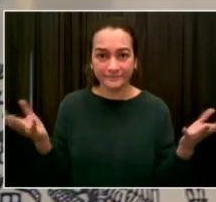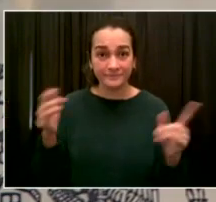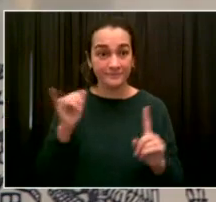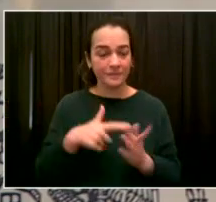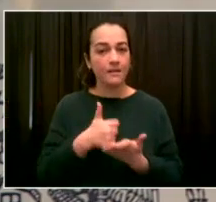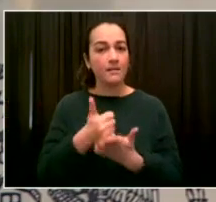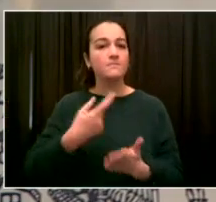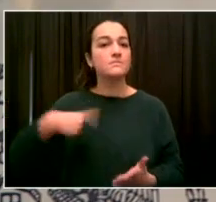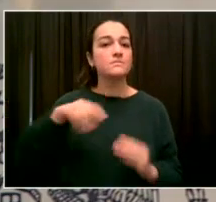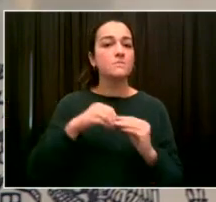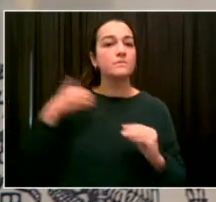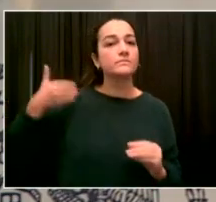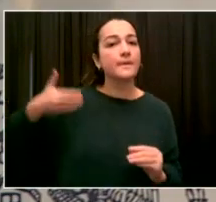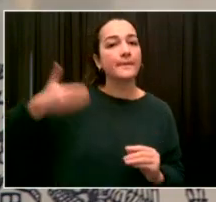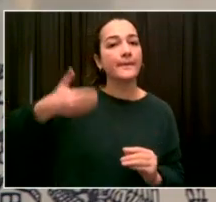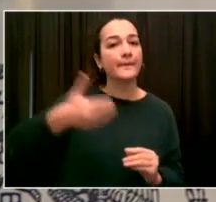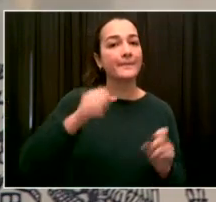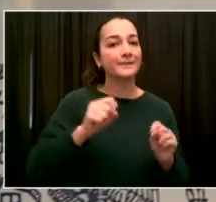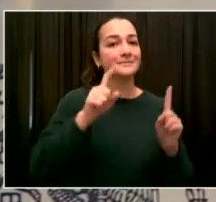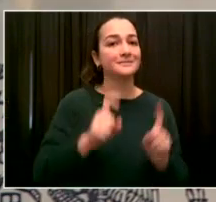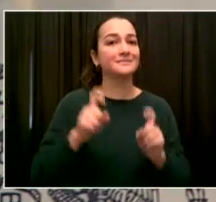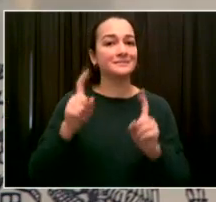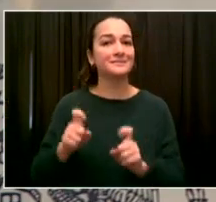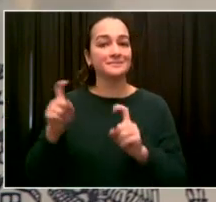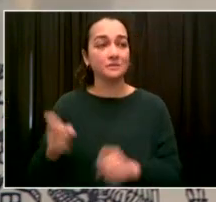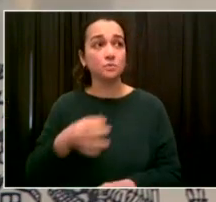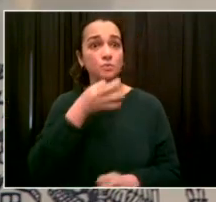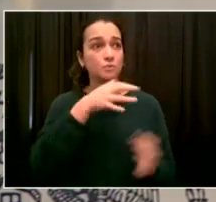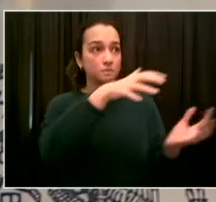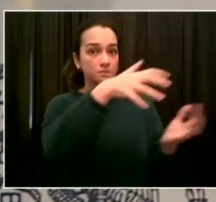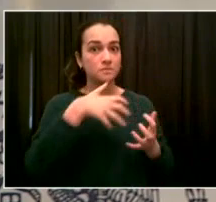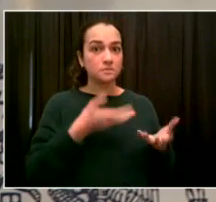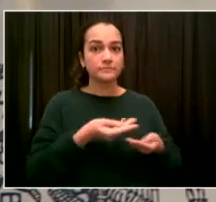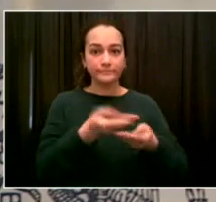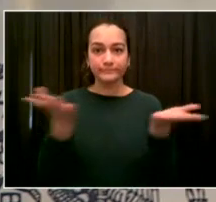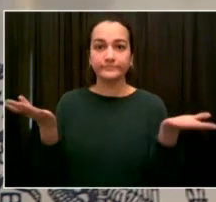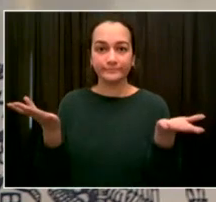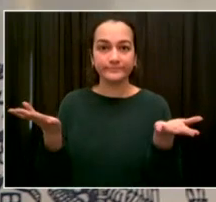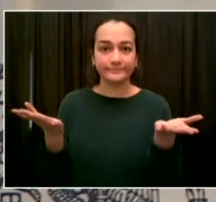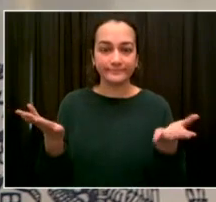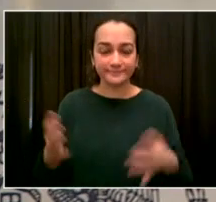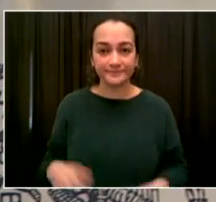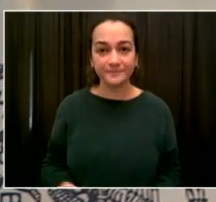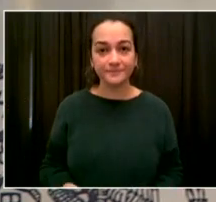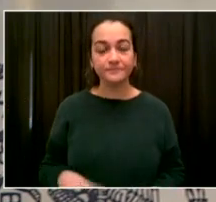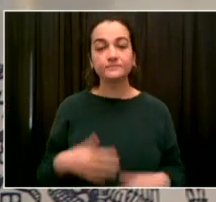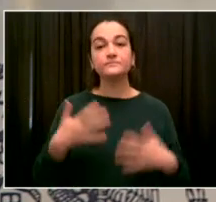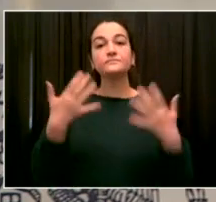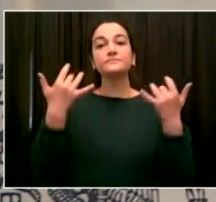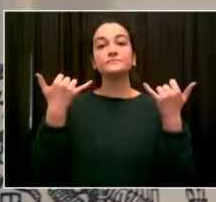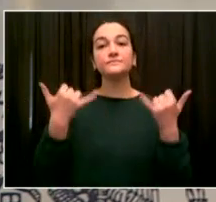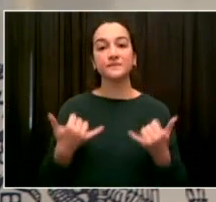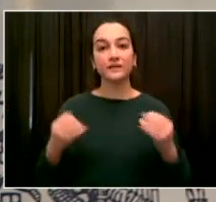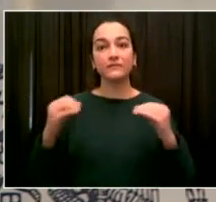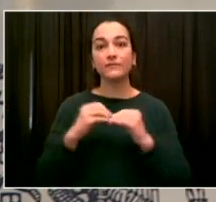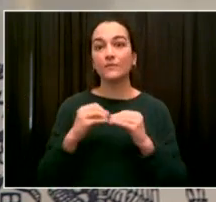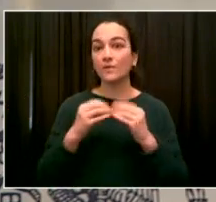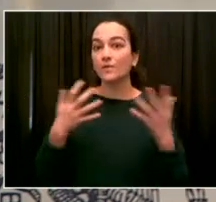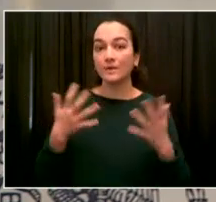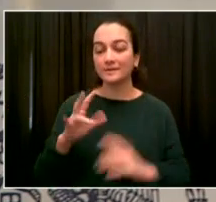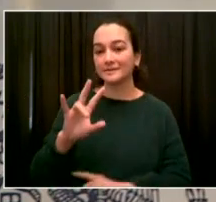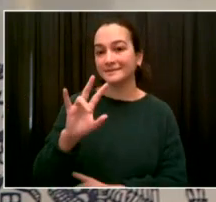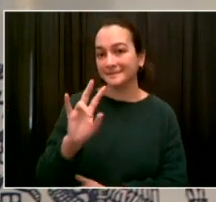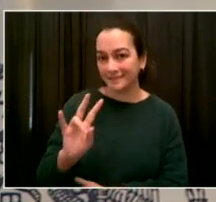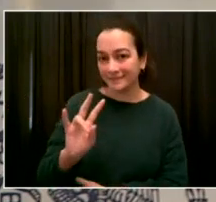testing sites as of today. That will bring us up to 119 city-run locations, fixed sites and mobile,